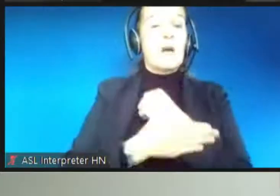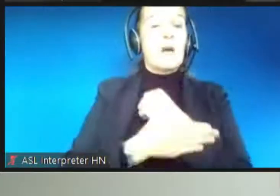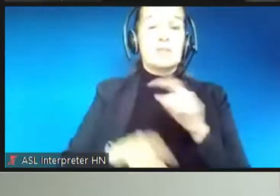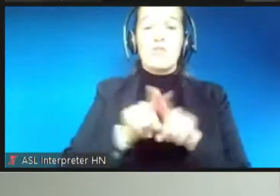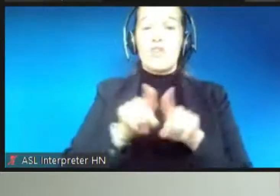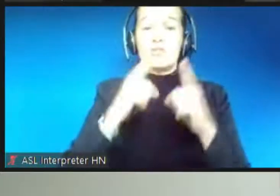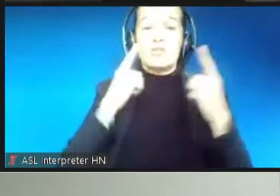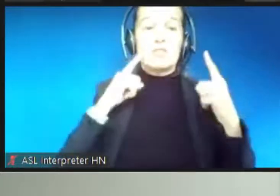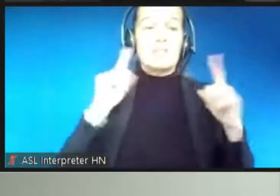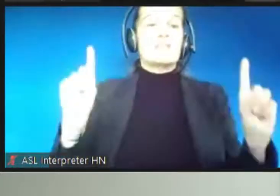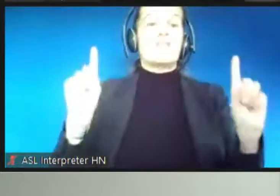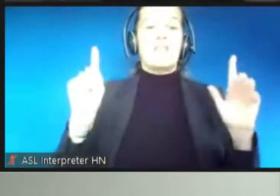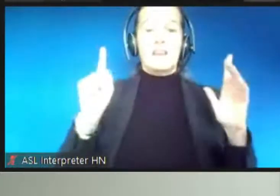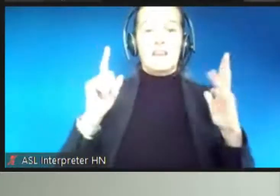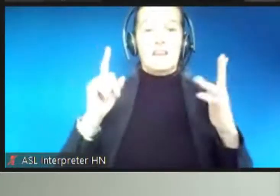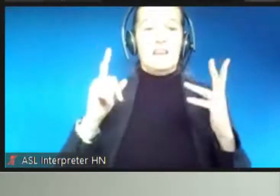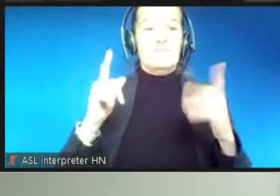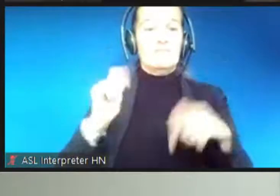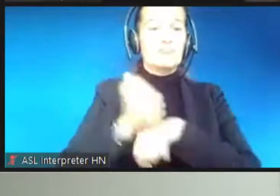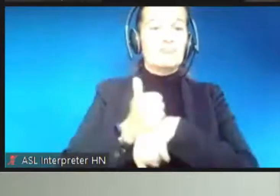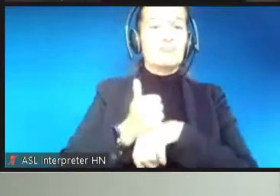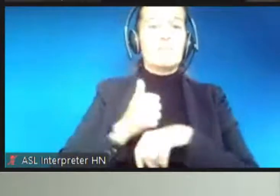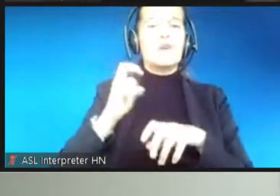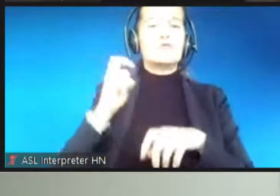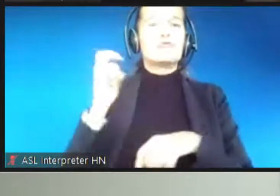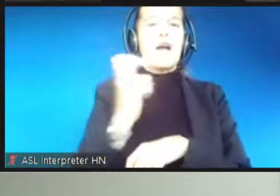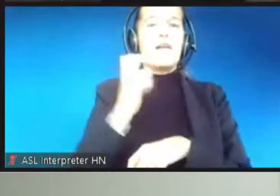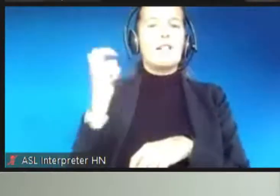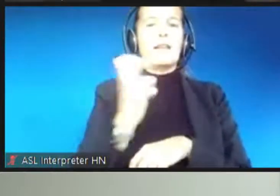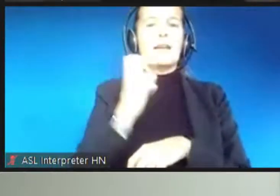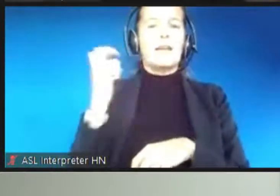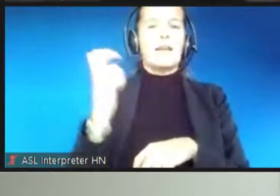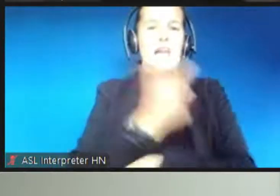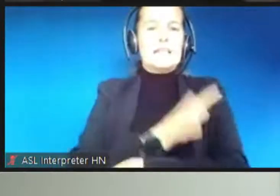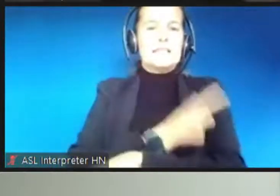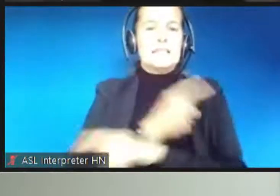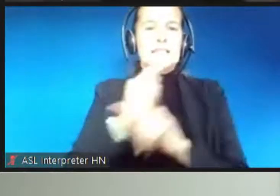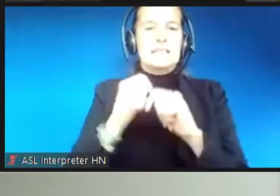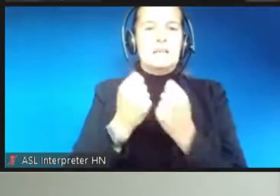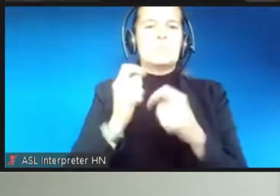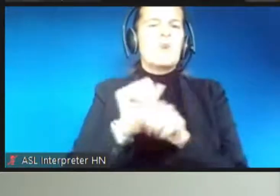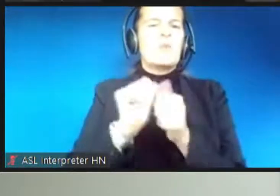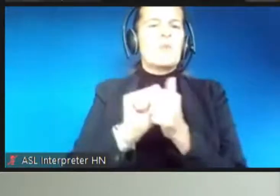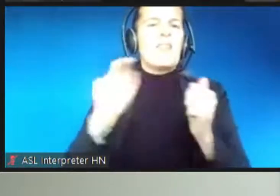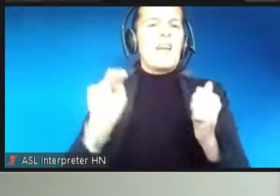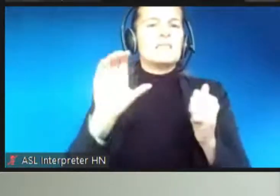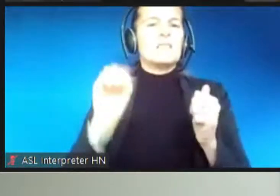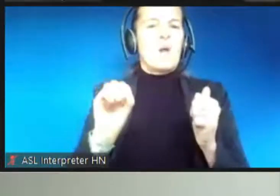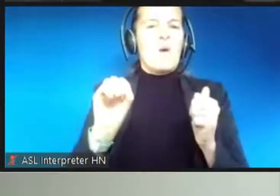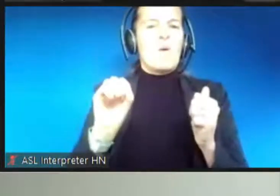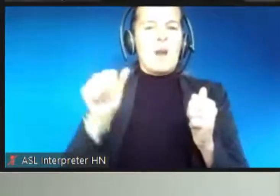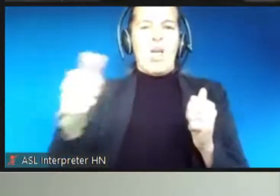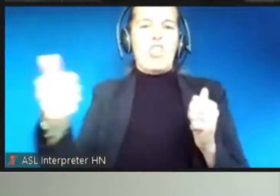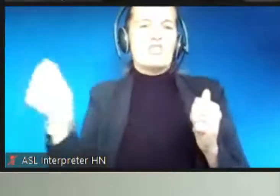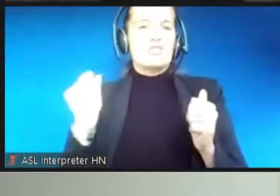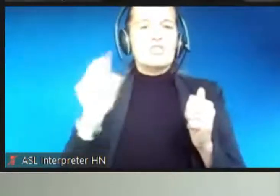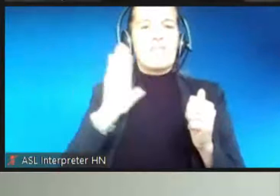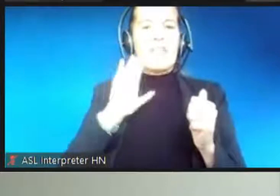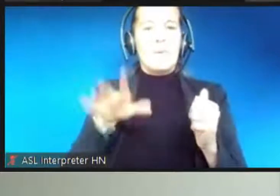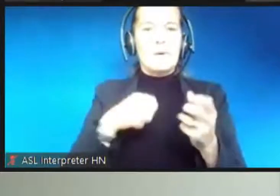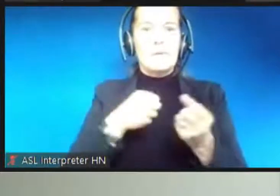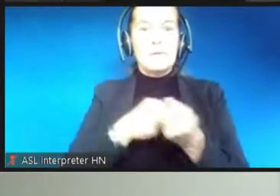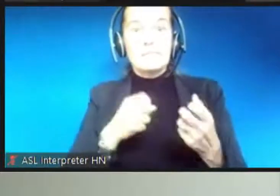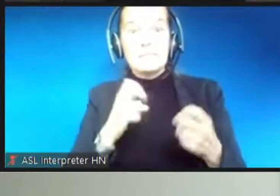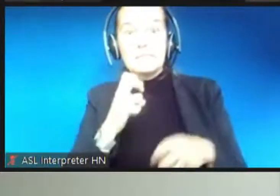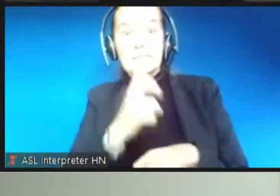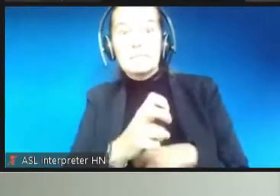piloting traveling vaccine teams, working with NCO and other community partners to support homebound and ag